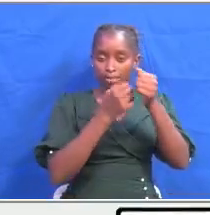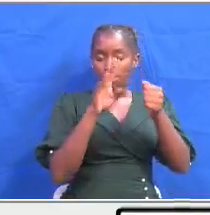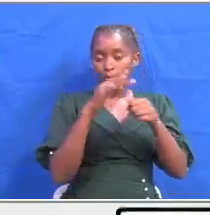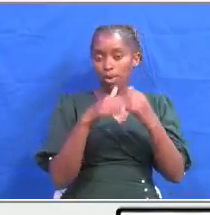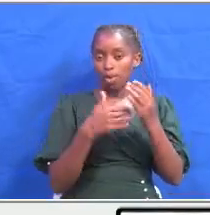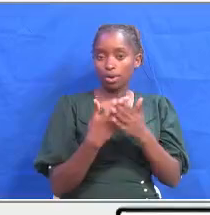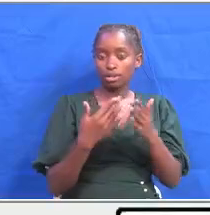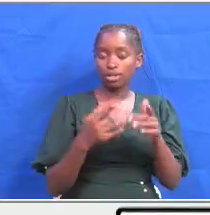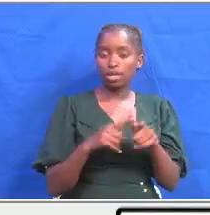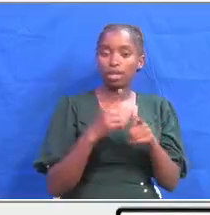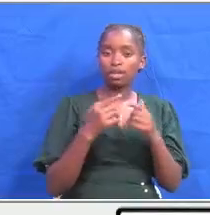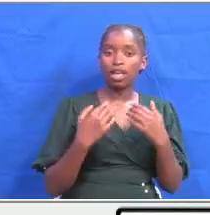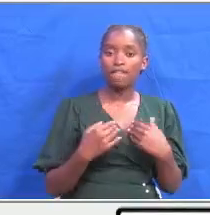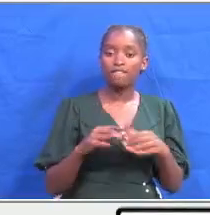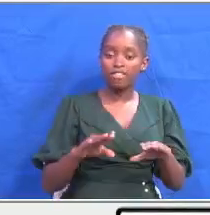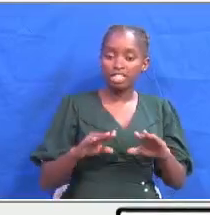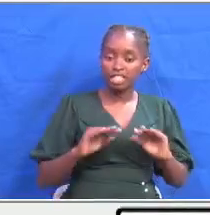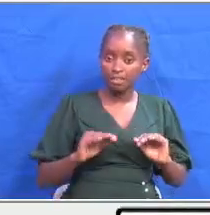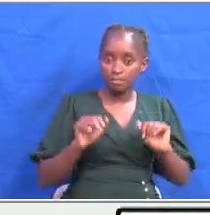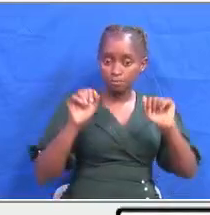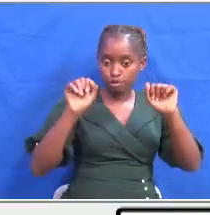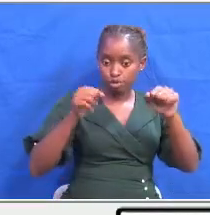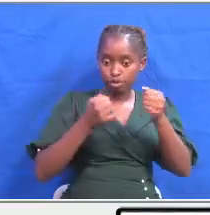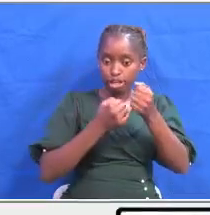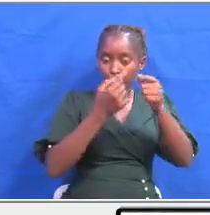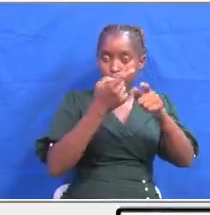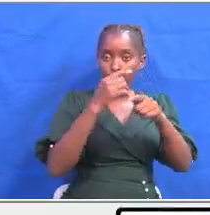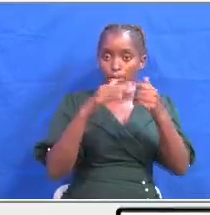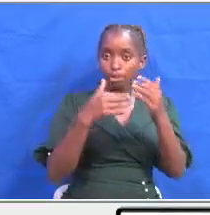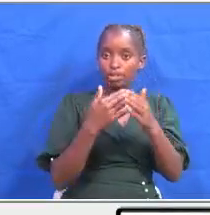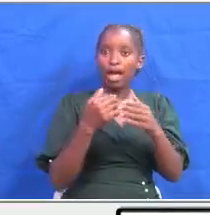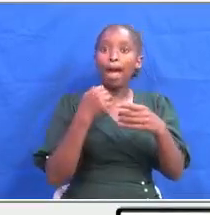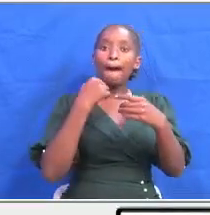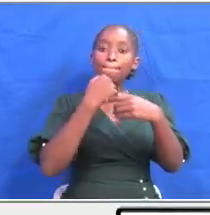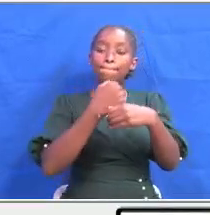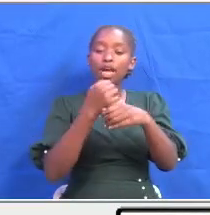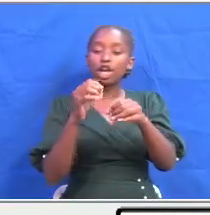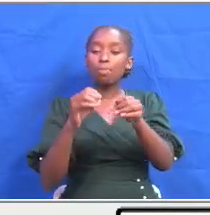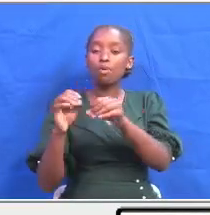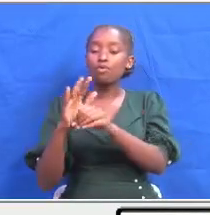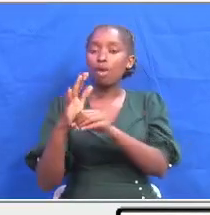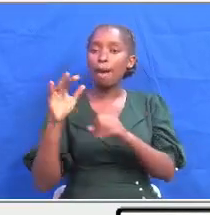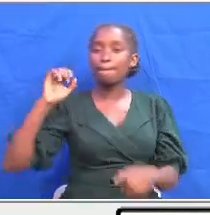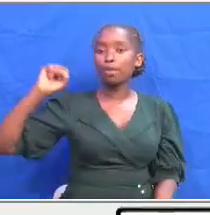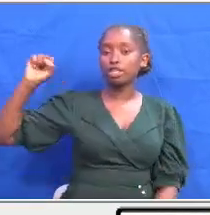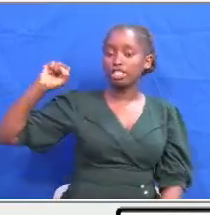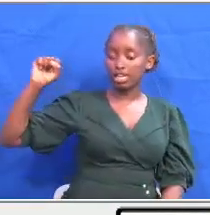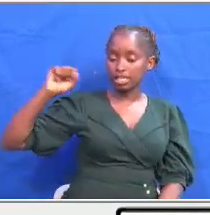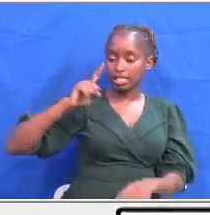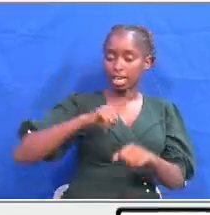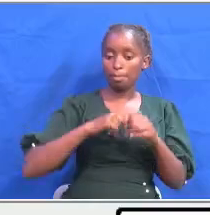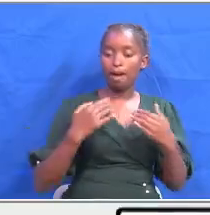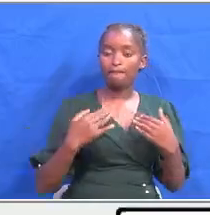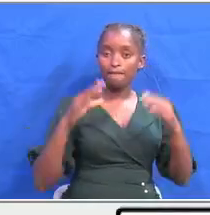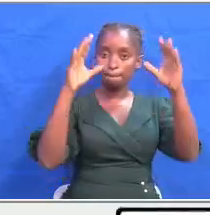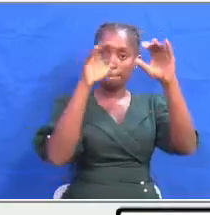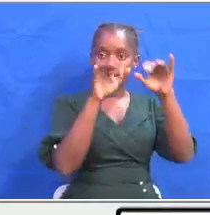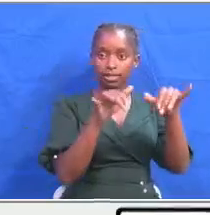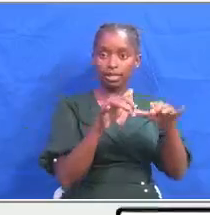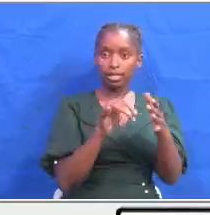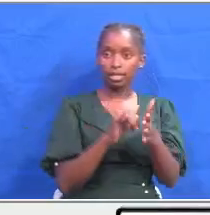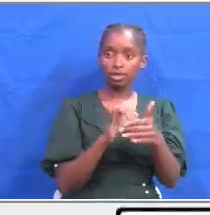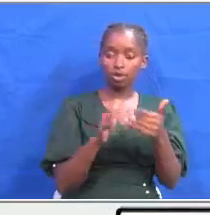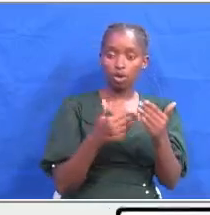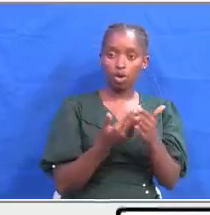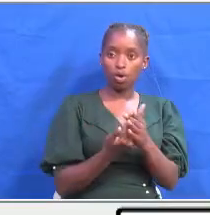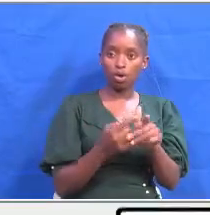us, be seen to support the agenda of the presidency. Then make your move politically in the second term, once the president now is on his exit. Mm-hmm. At least it is understandable, it is